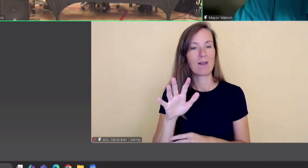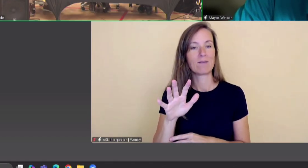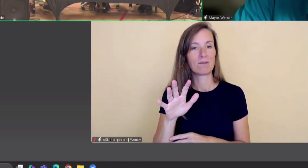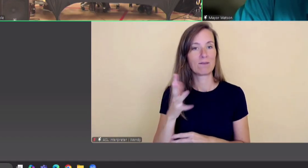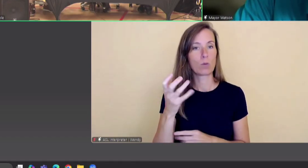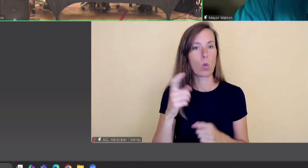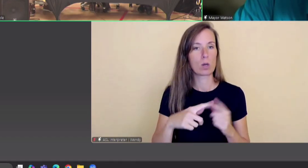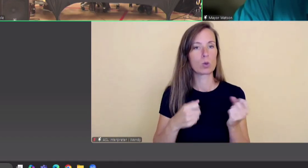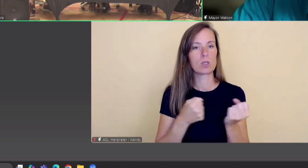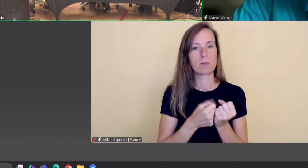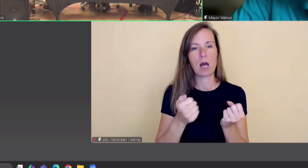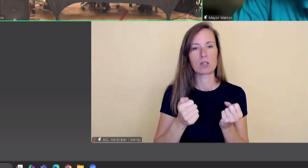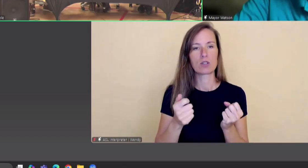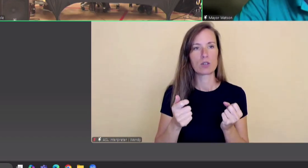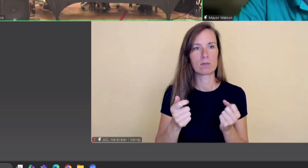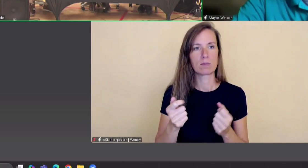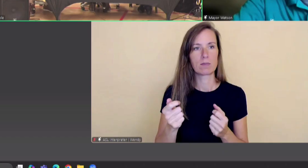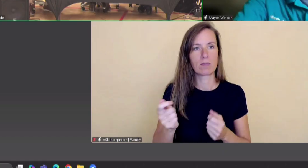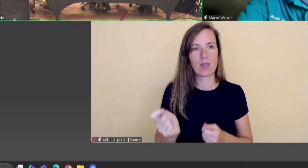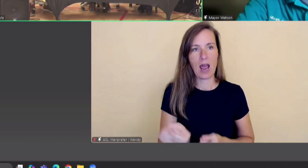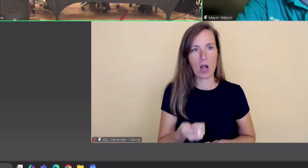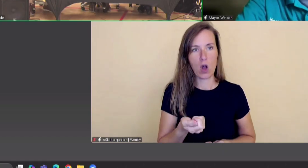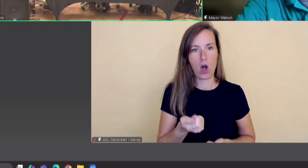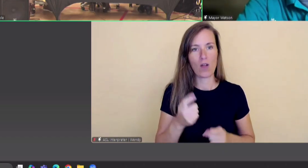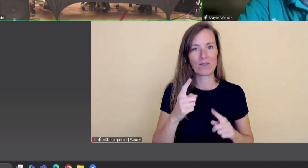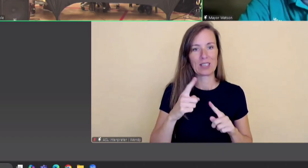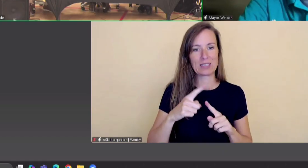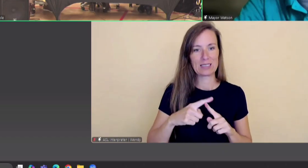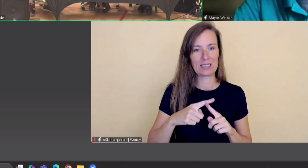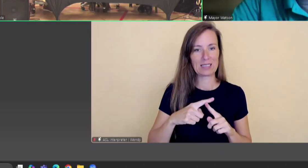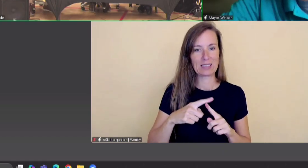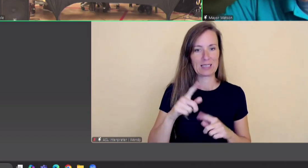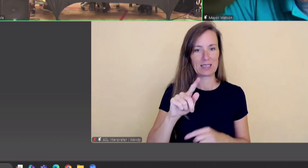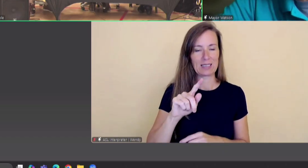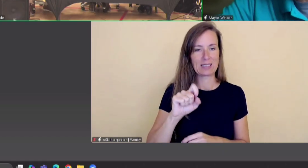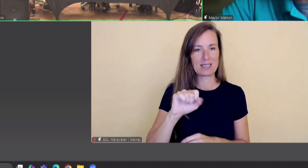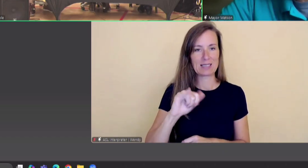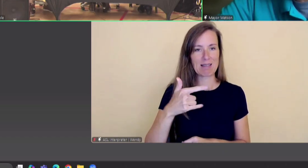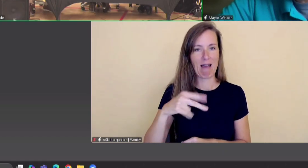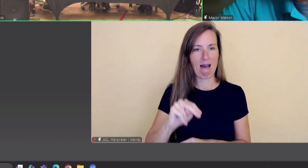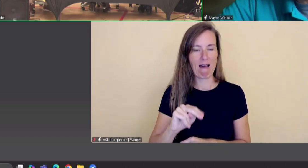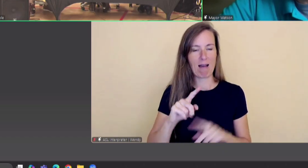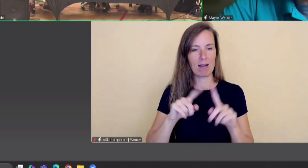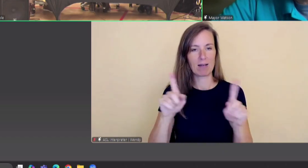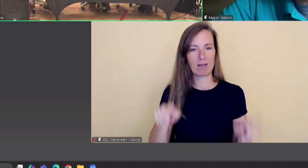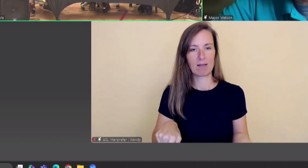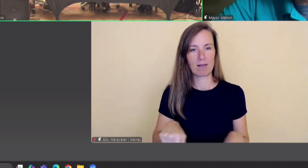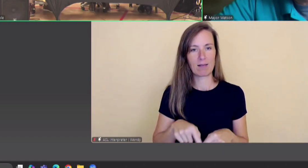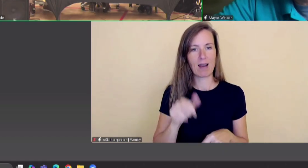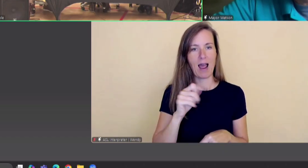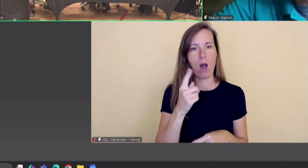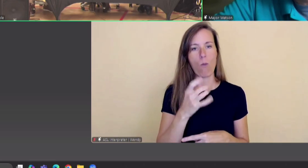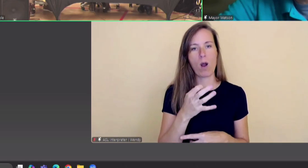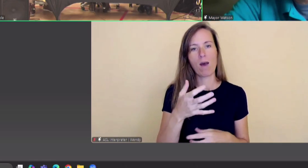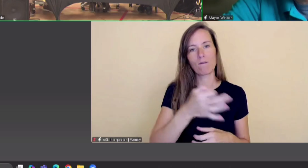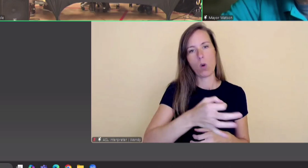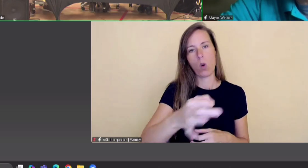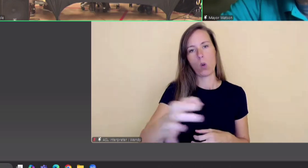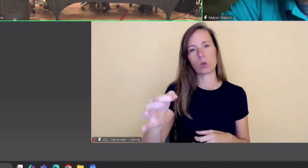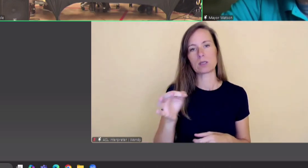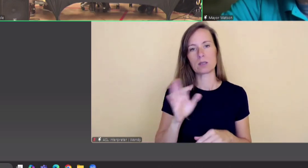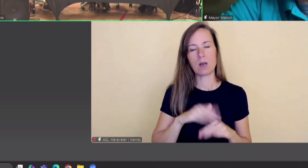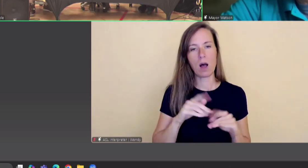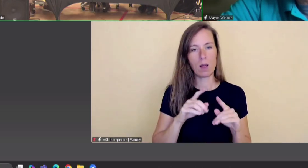sponsor a golf tournament, a golf tee sign at one of the holes along the course. We'd love to have you out there.